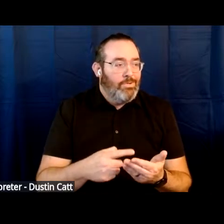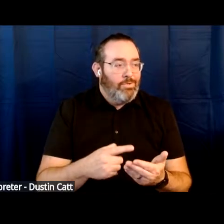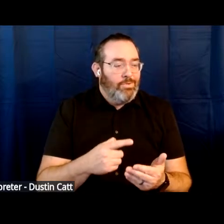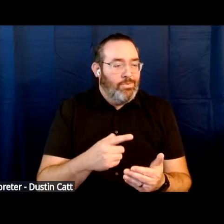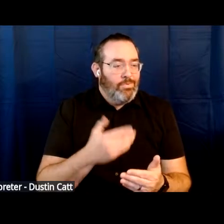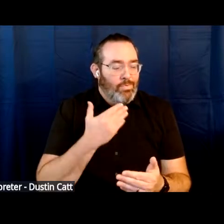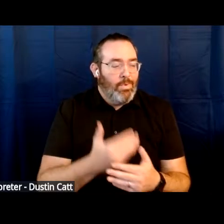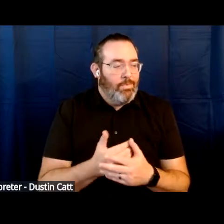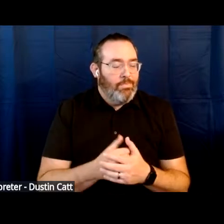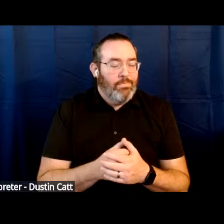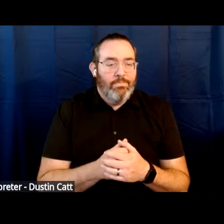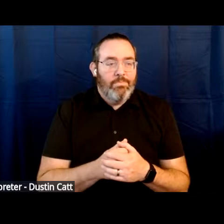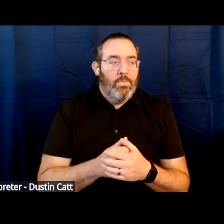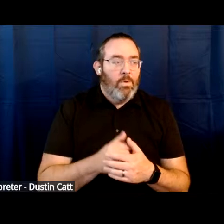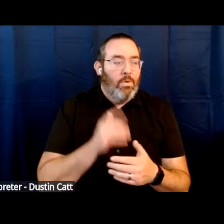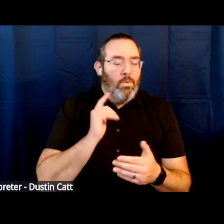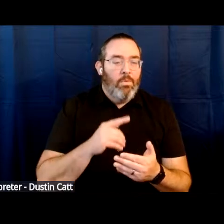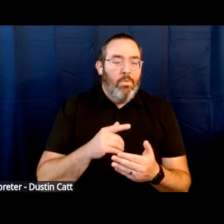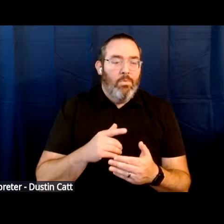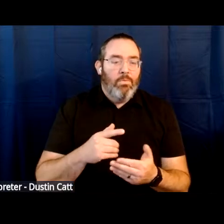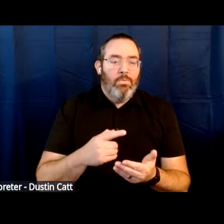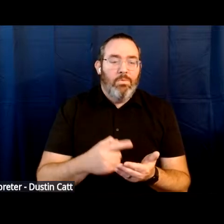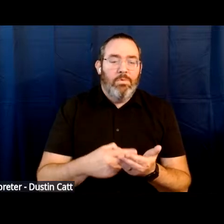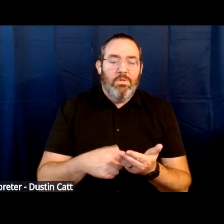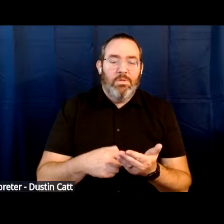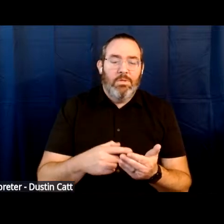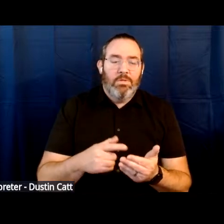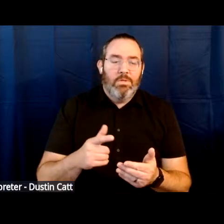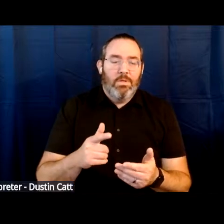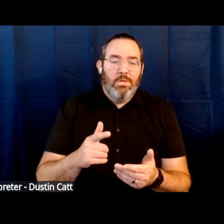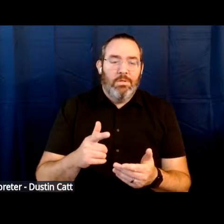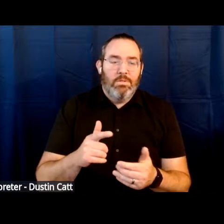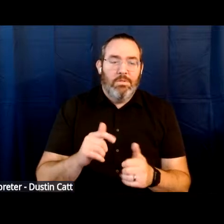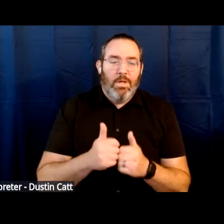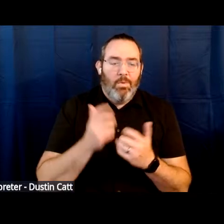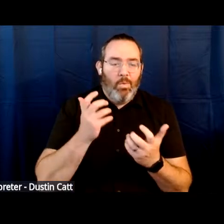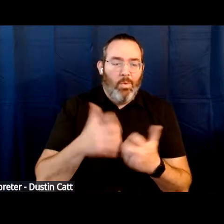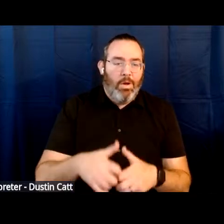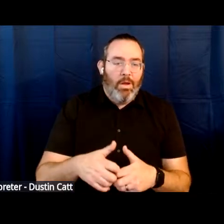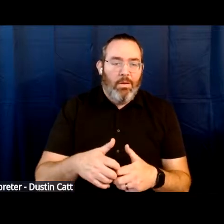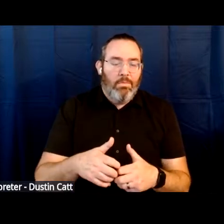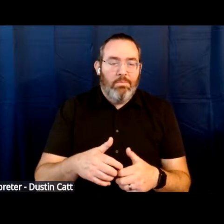just discuss the logistics and the mechanisms here.